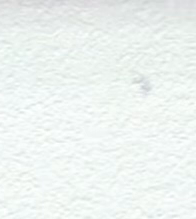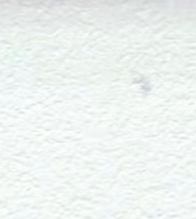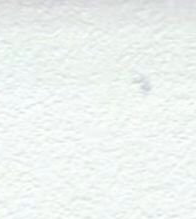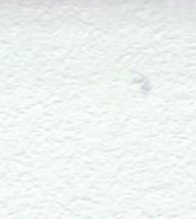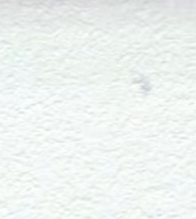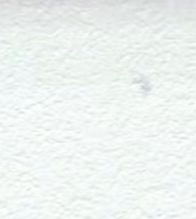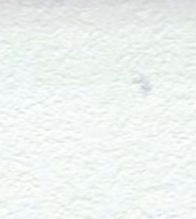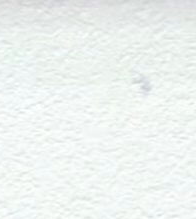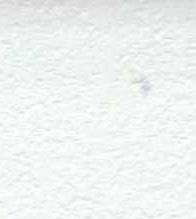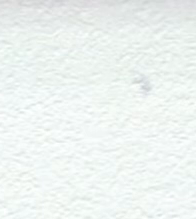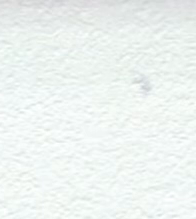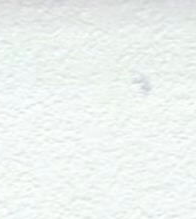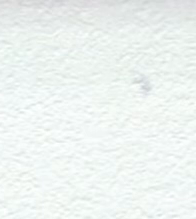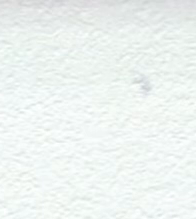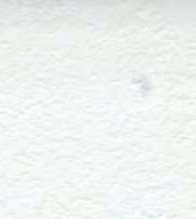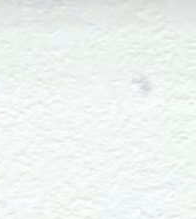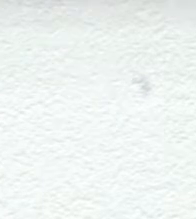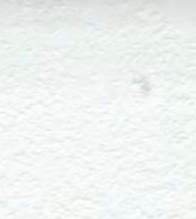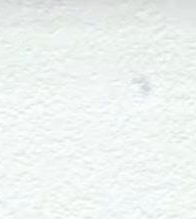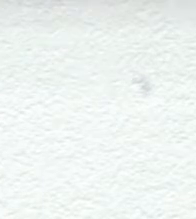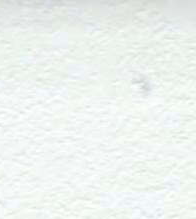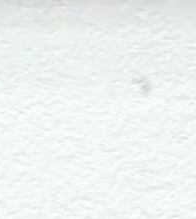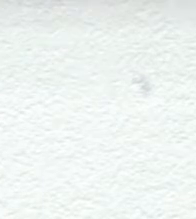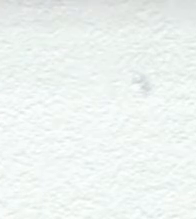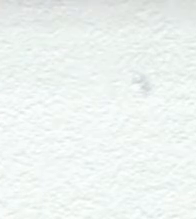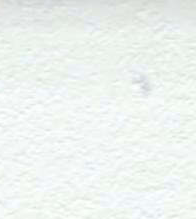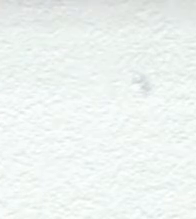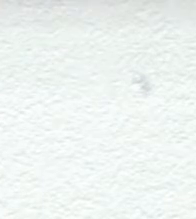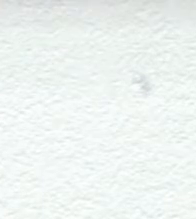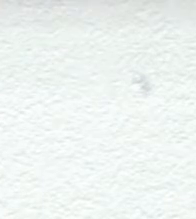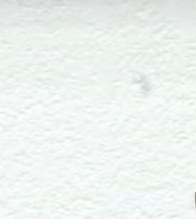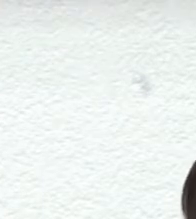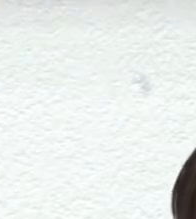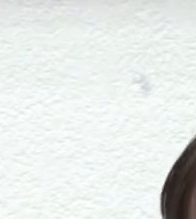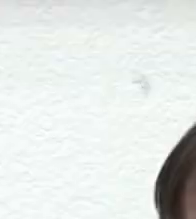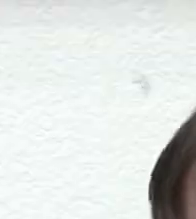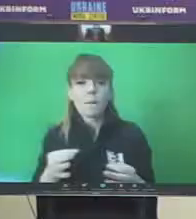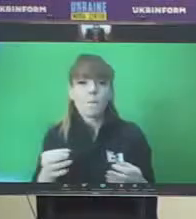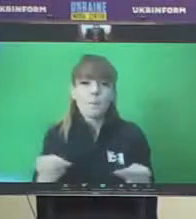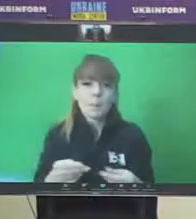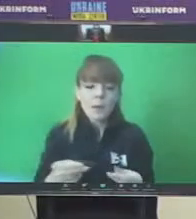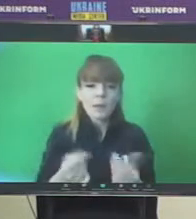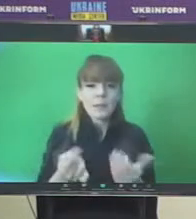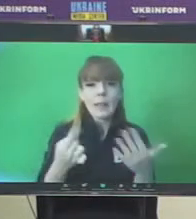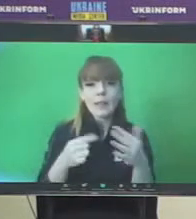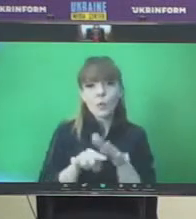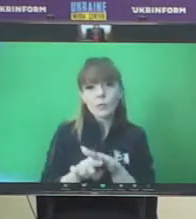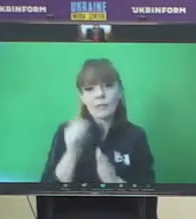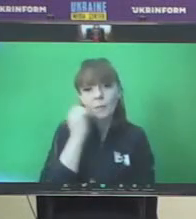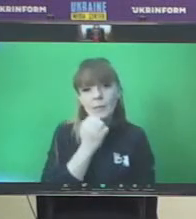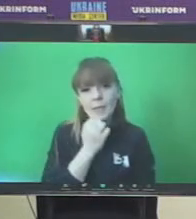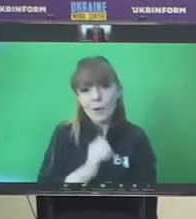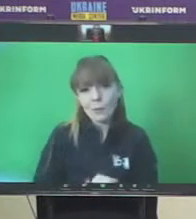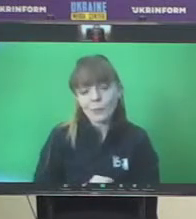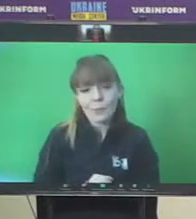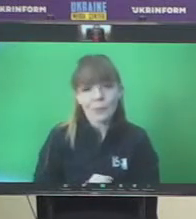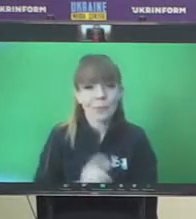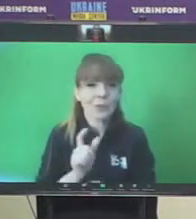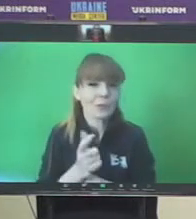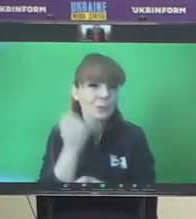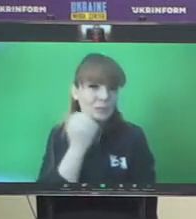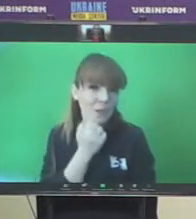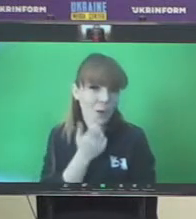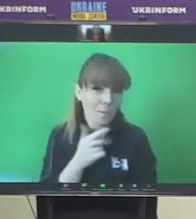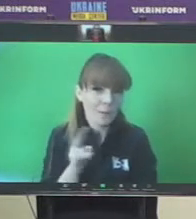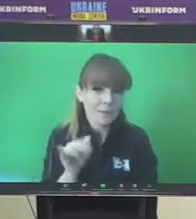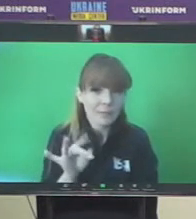their businesses. They will show that they are able to take advantage of the new standards.